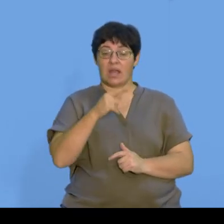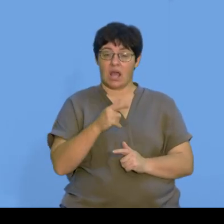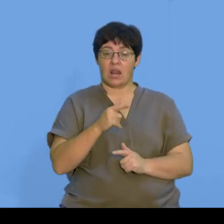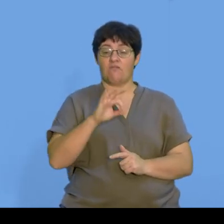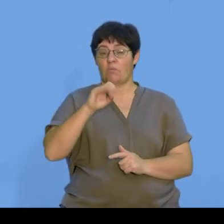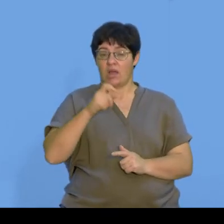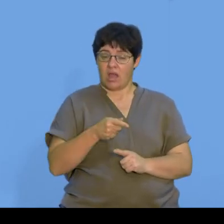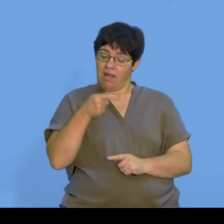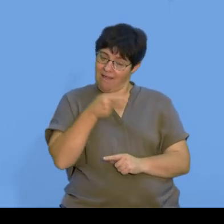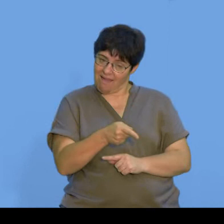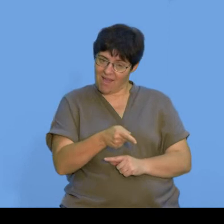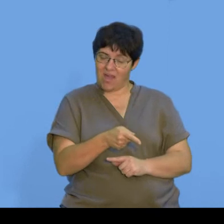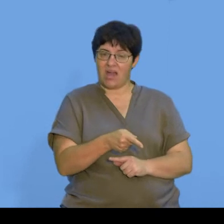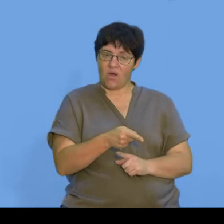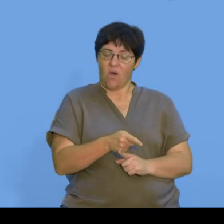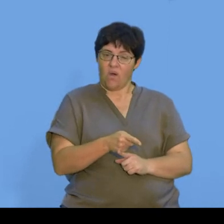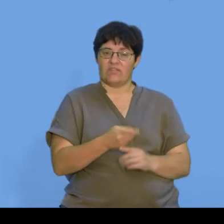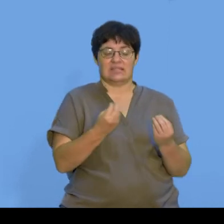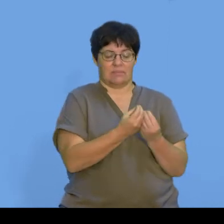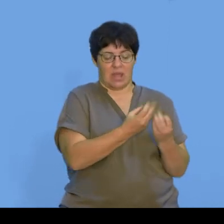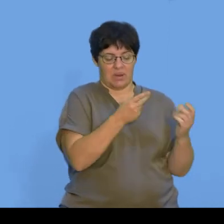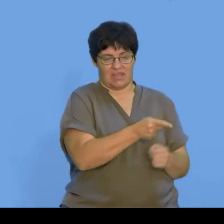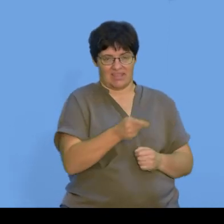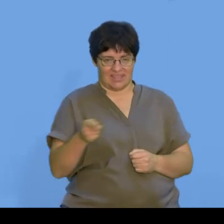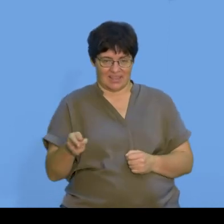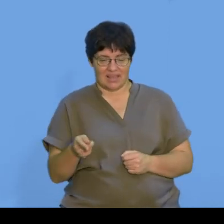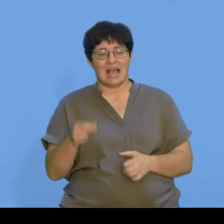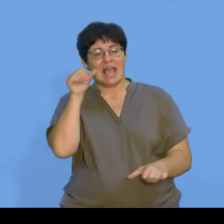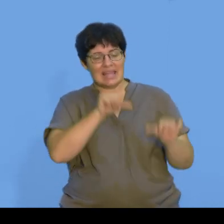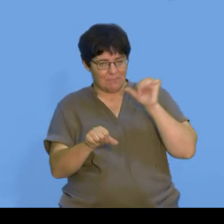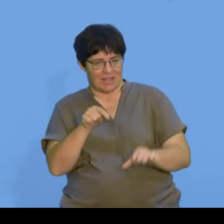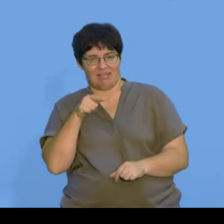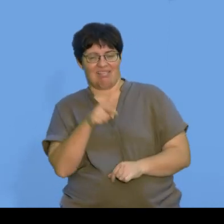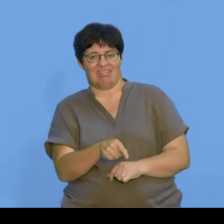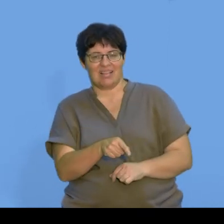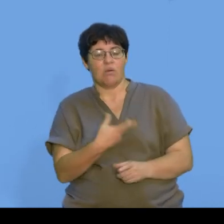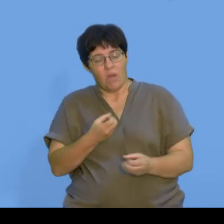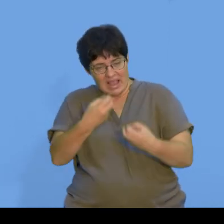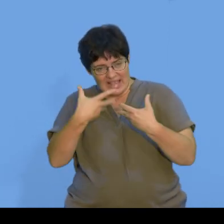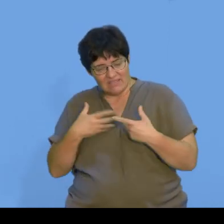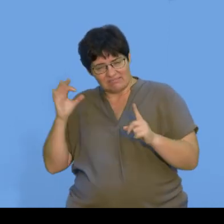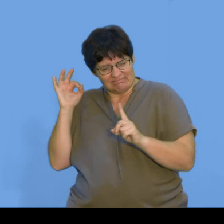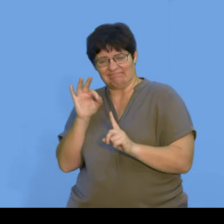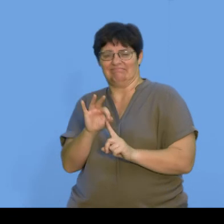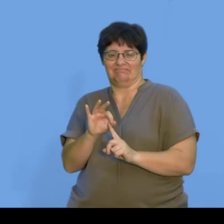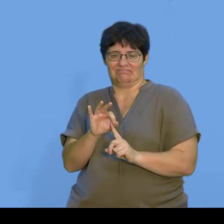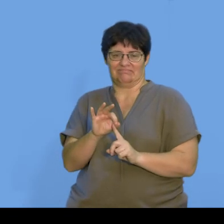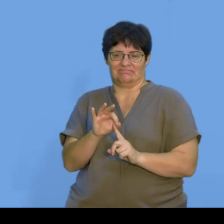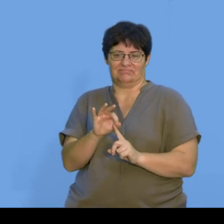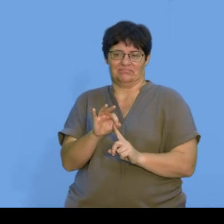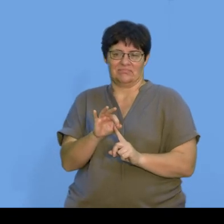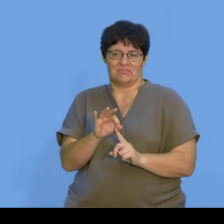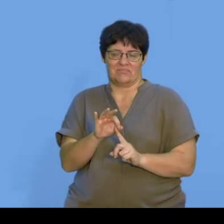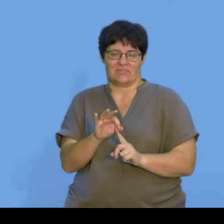Now, and then the molecular formula is the actual formula of the substance is a chemical formula that gives us the